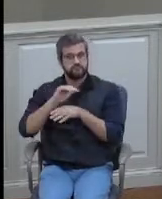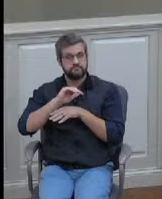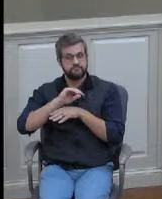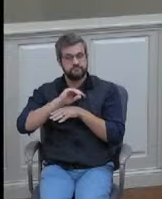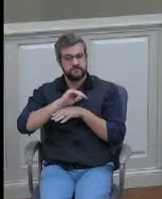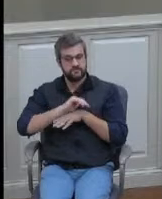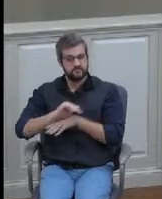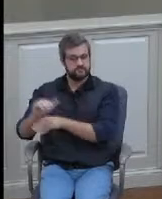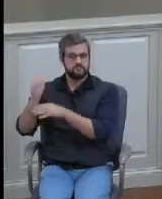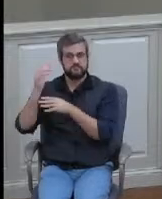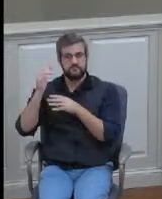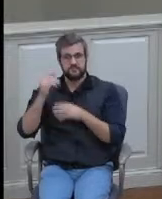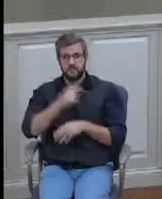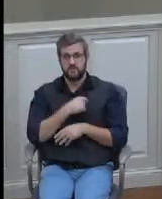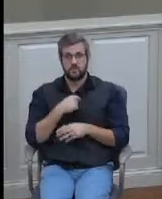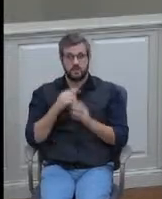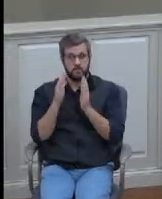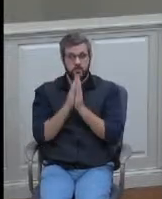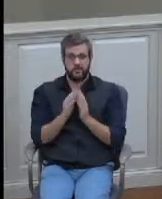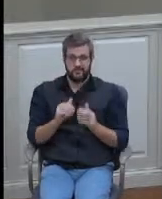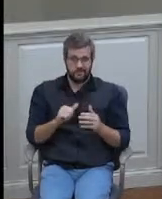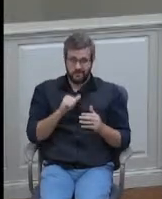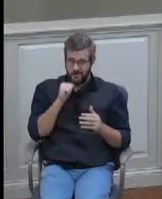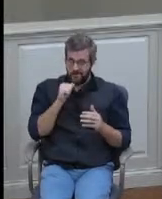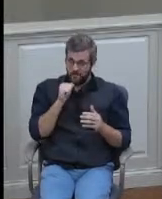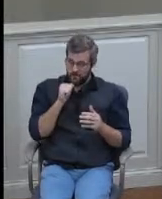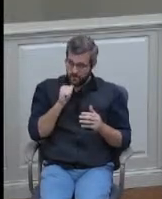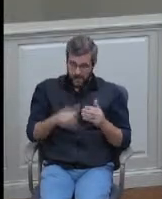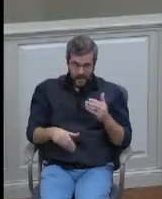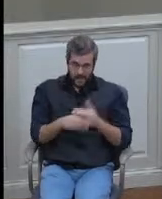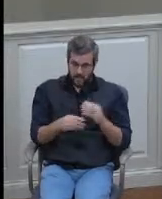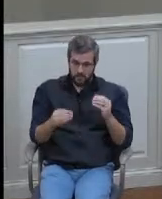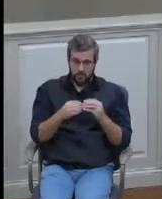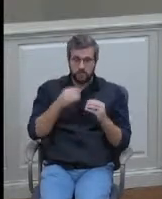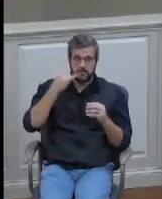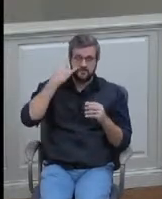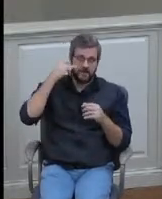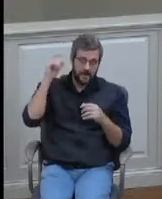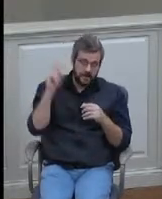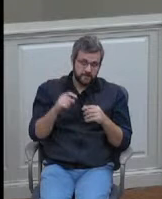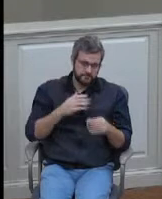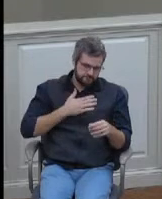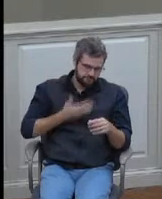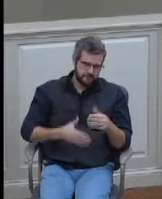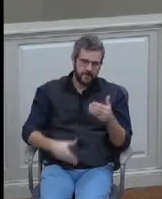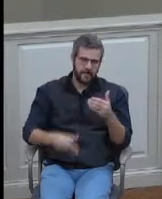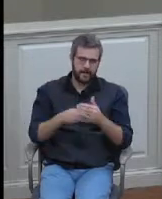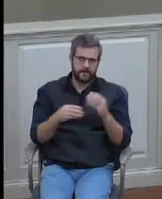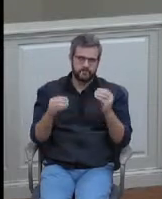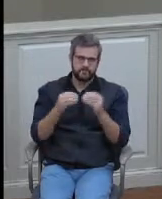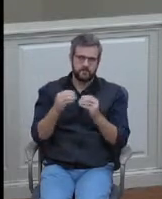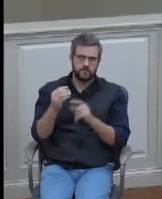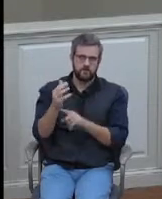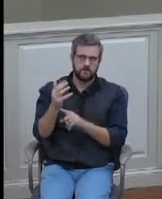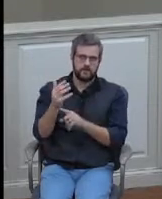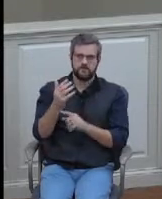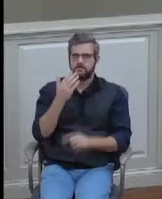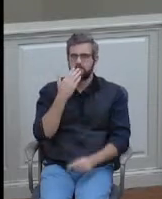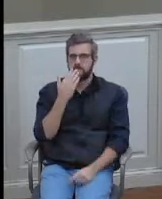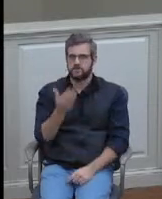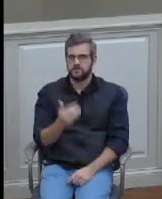don't have to, but if need be, we will add additional candles. Thank you.